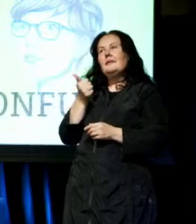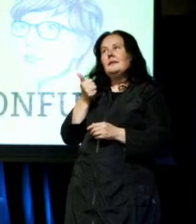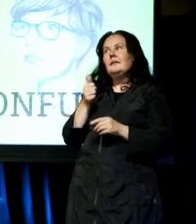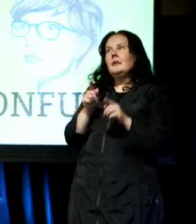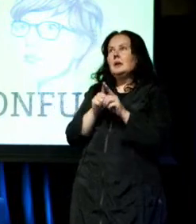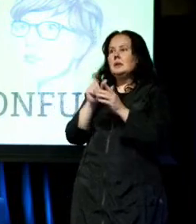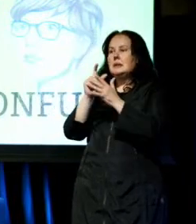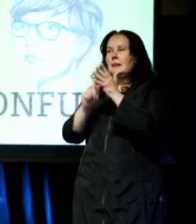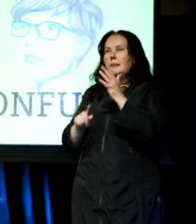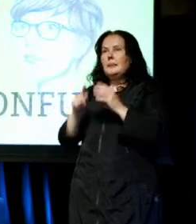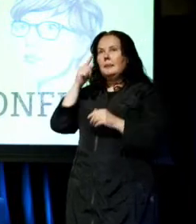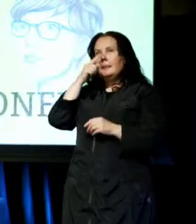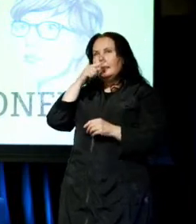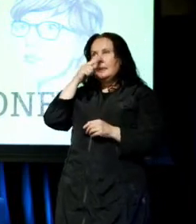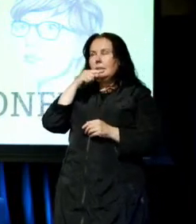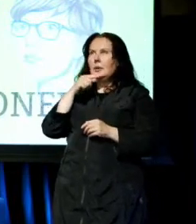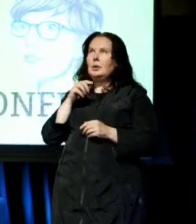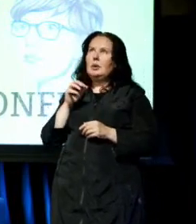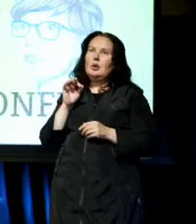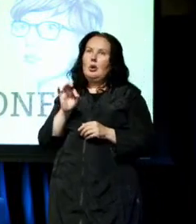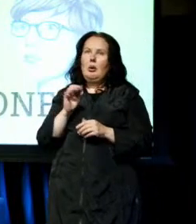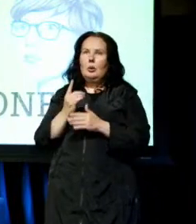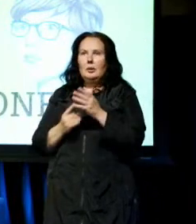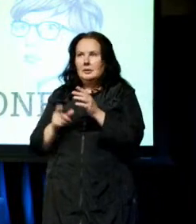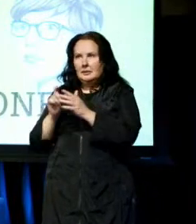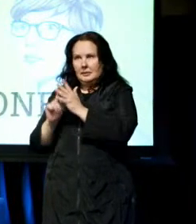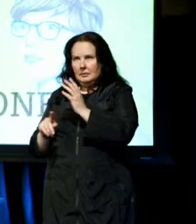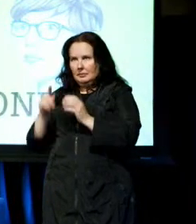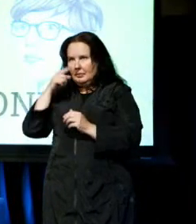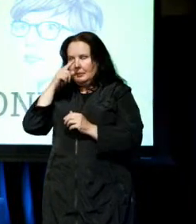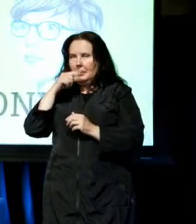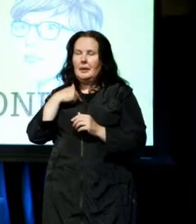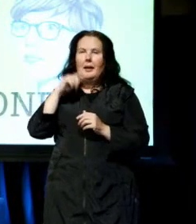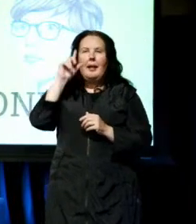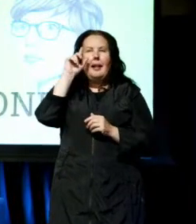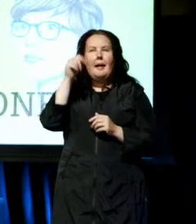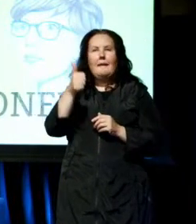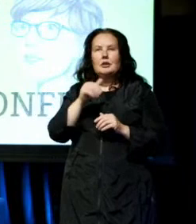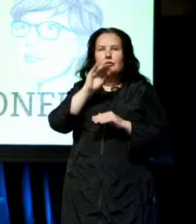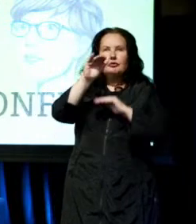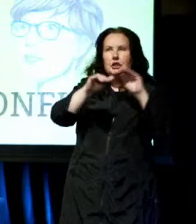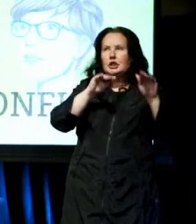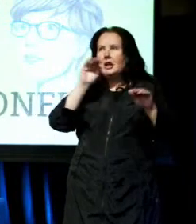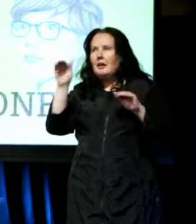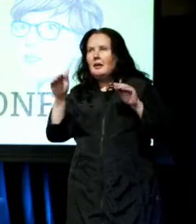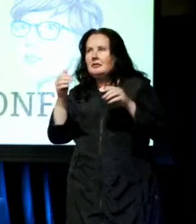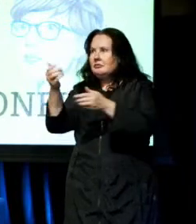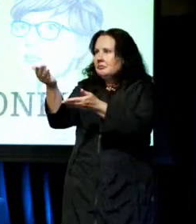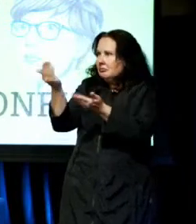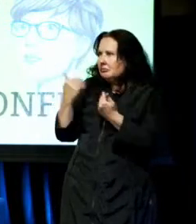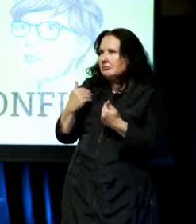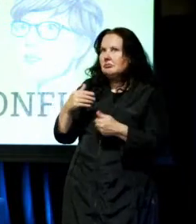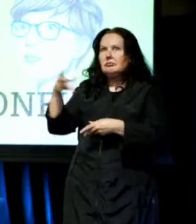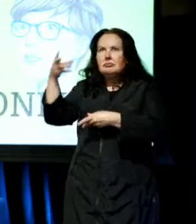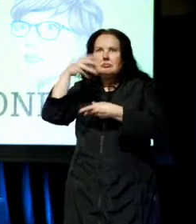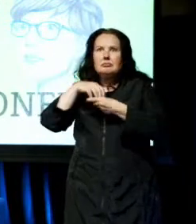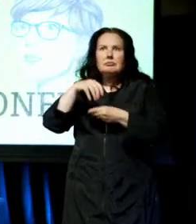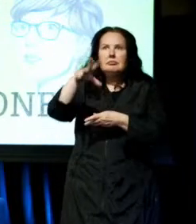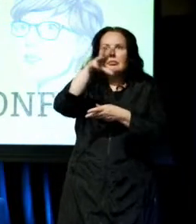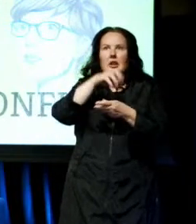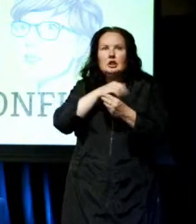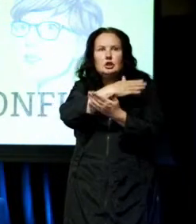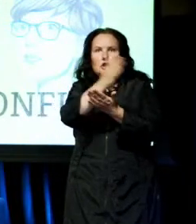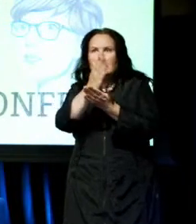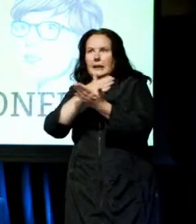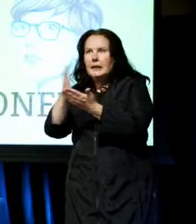I just love disabled people, not just disabled people, but I love, like, the kind of reaching out and pulling each other up with us and the sharing